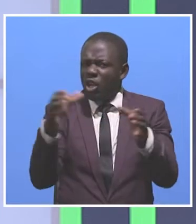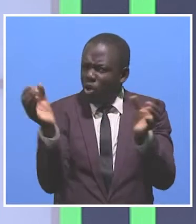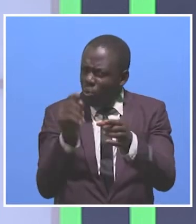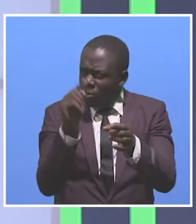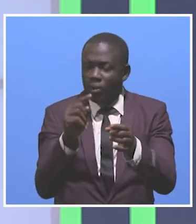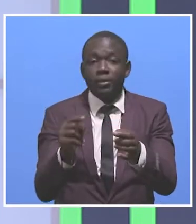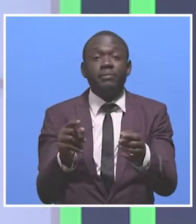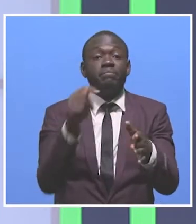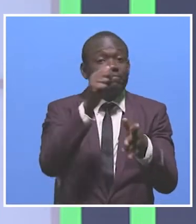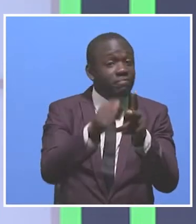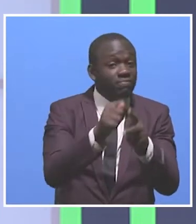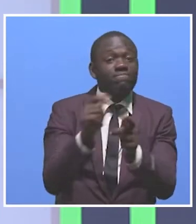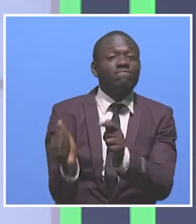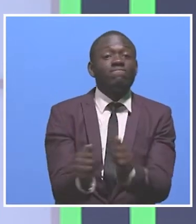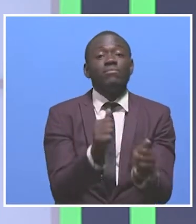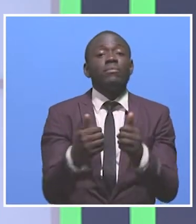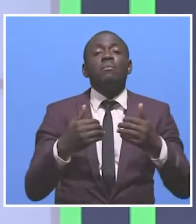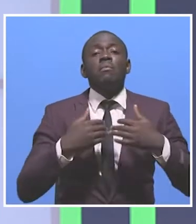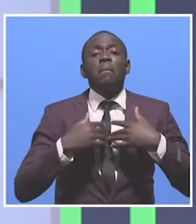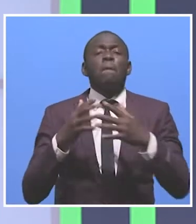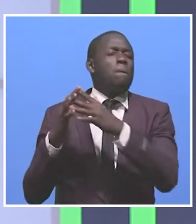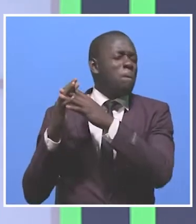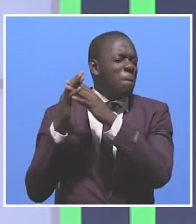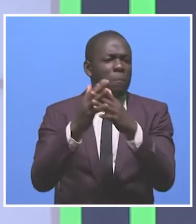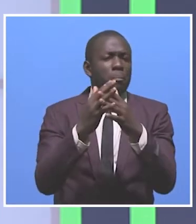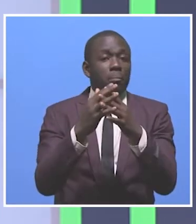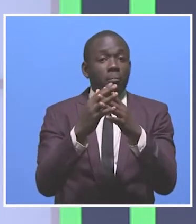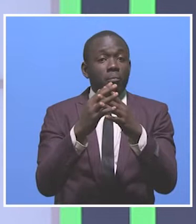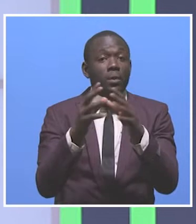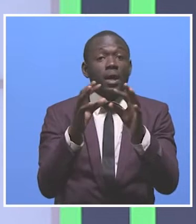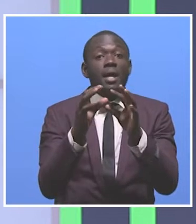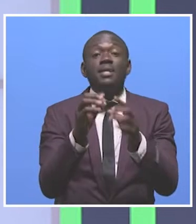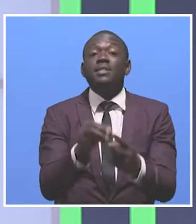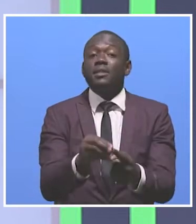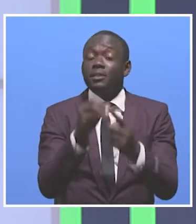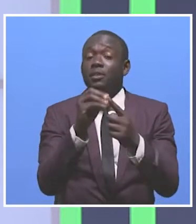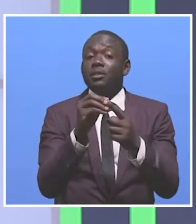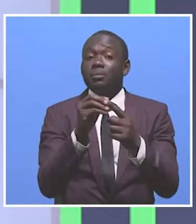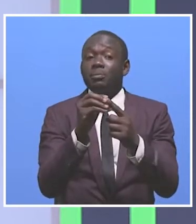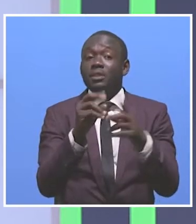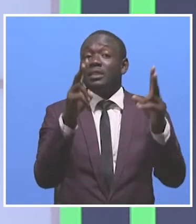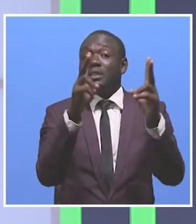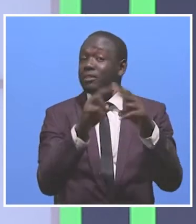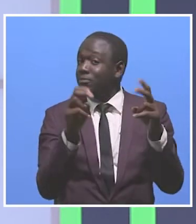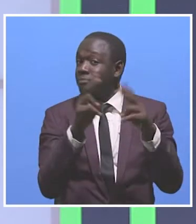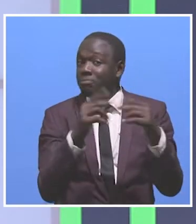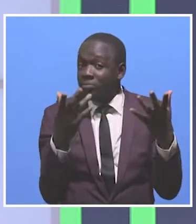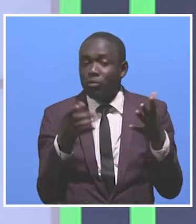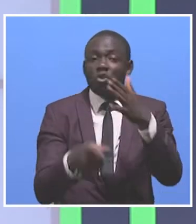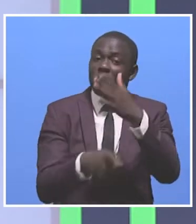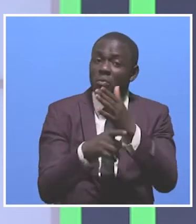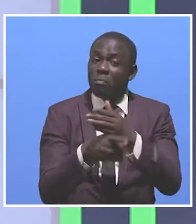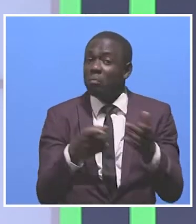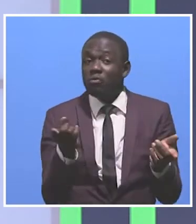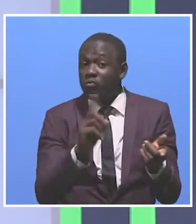there in the communities, especially in, in the high density areas, where a